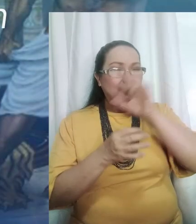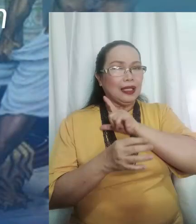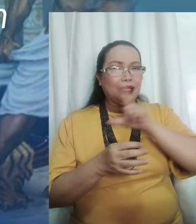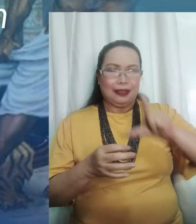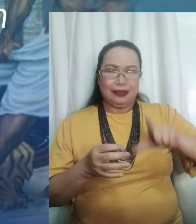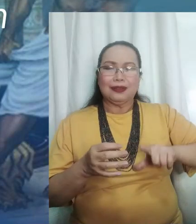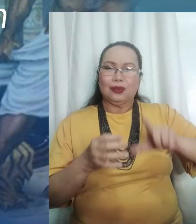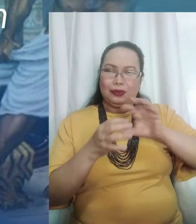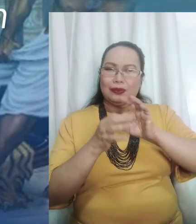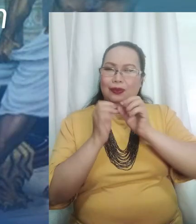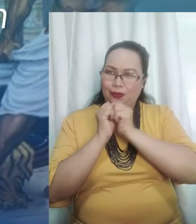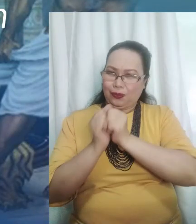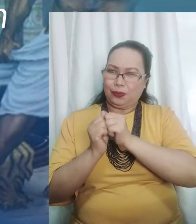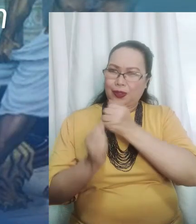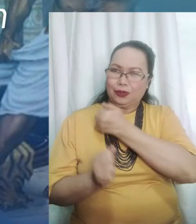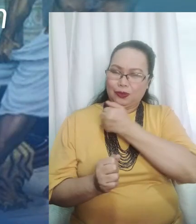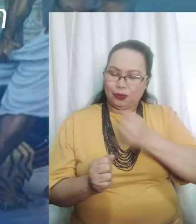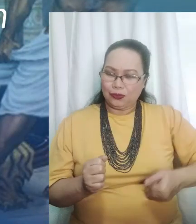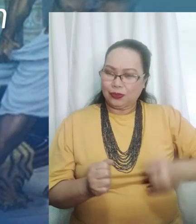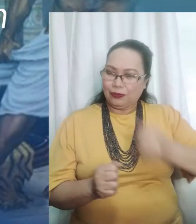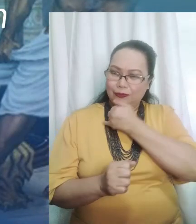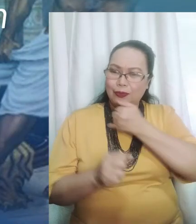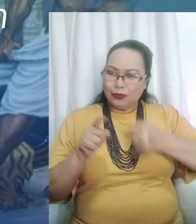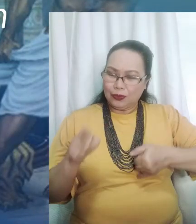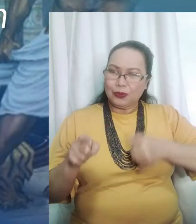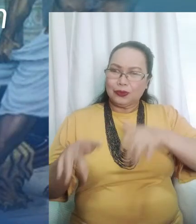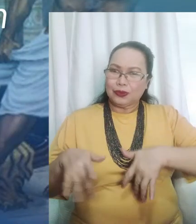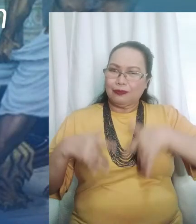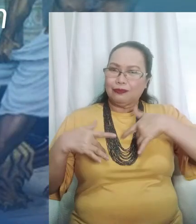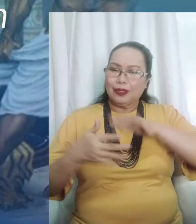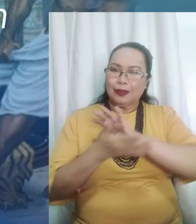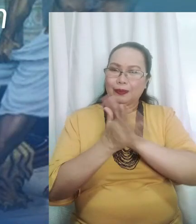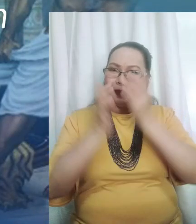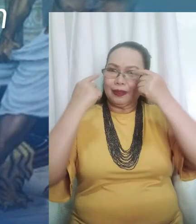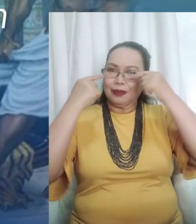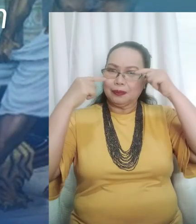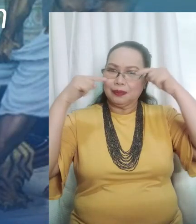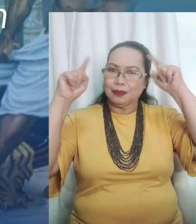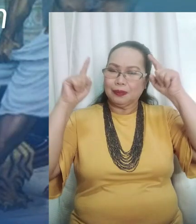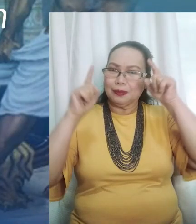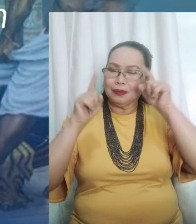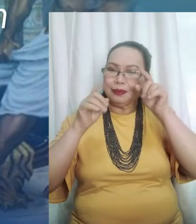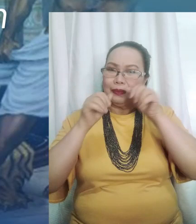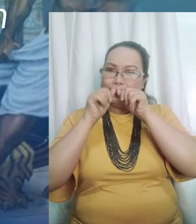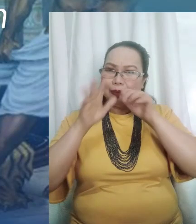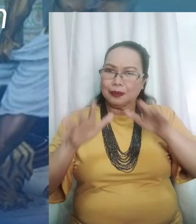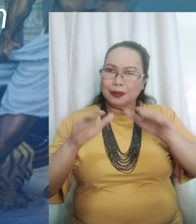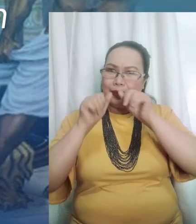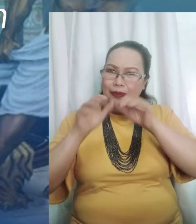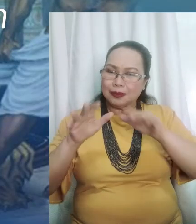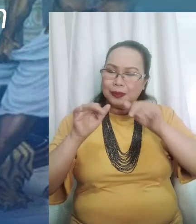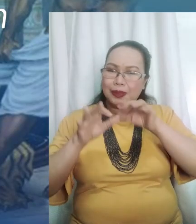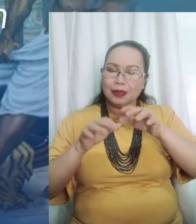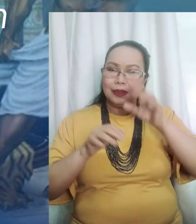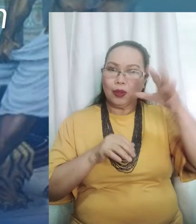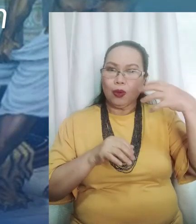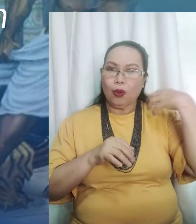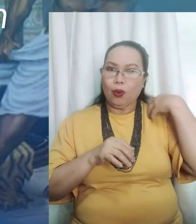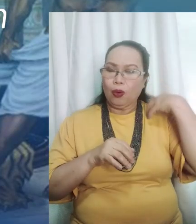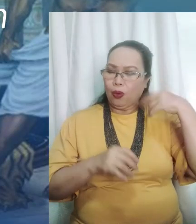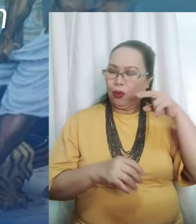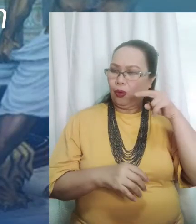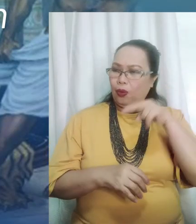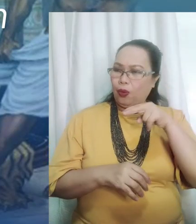with Joseph so that he prospered and he lived in the house of the Egyptian master. When his master saw that